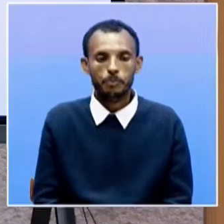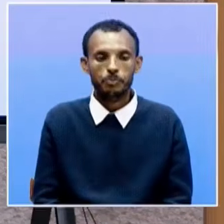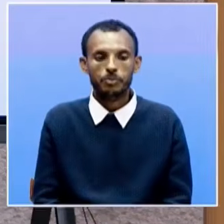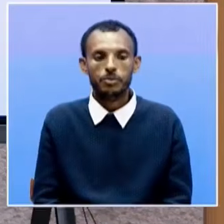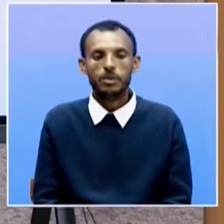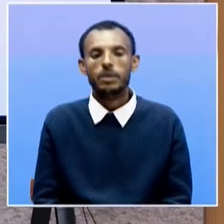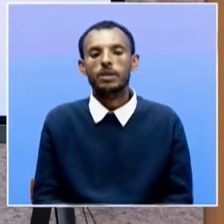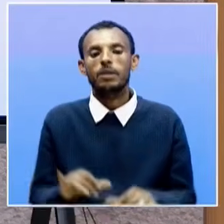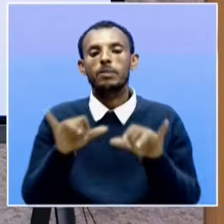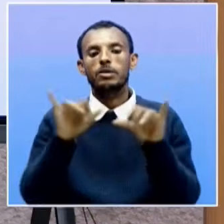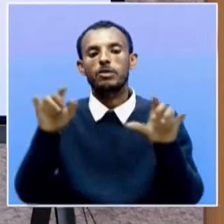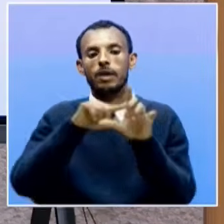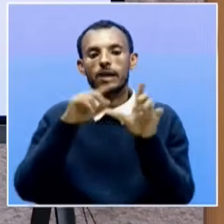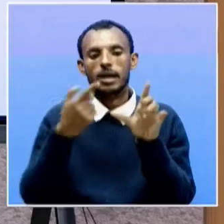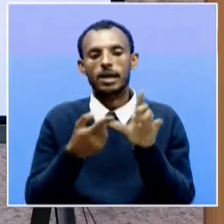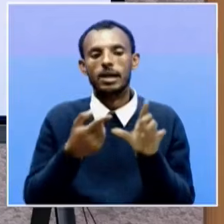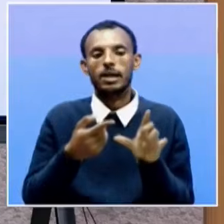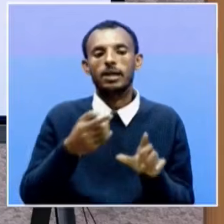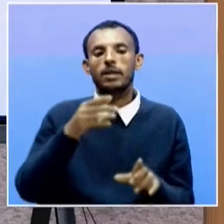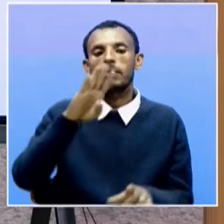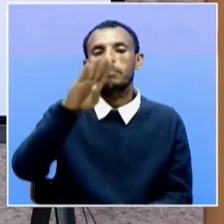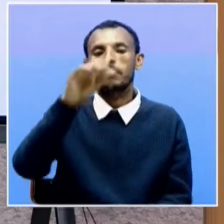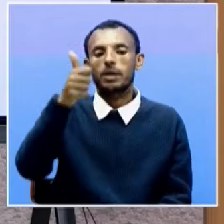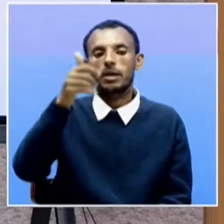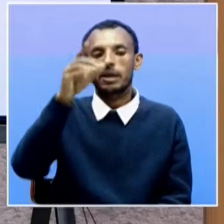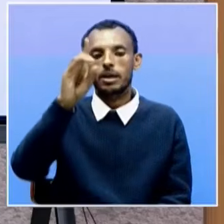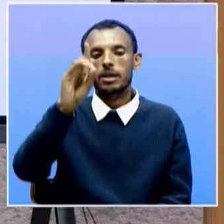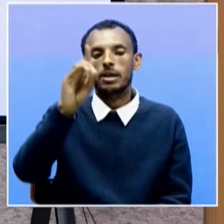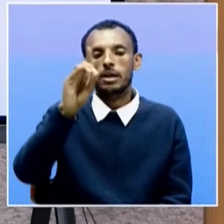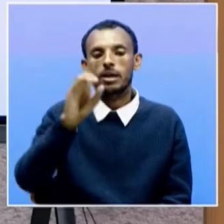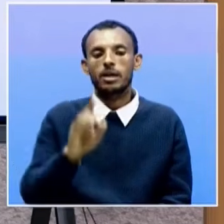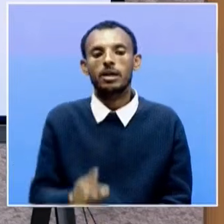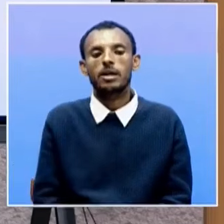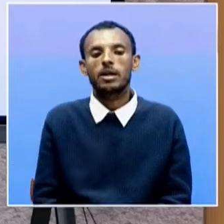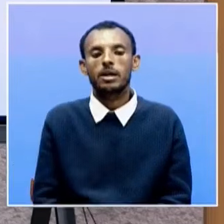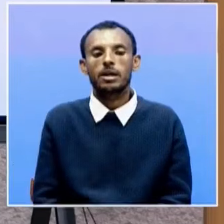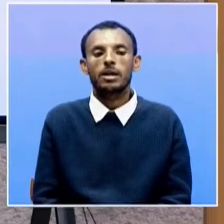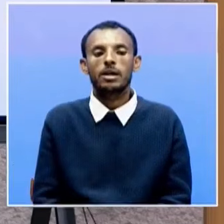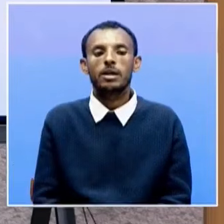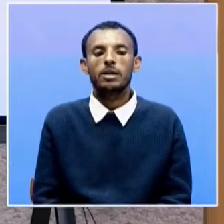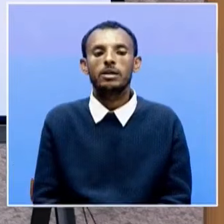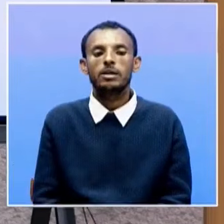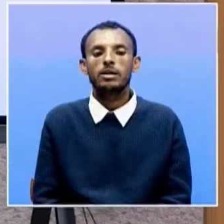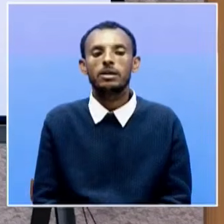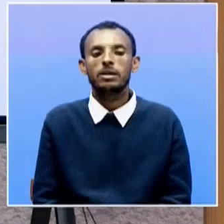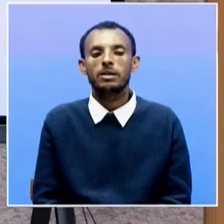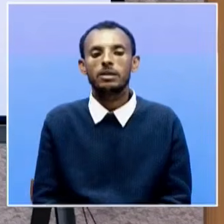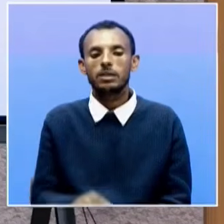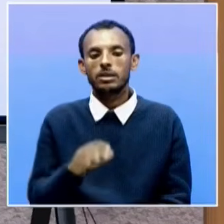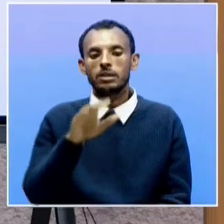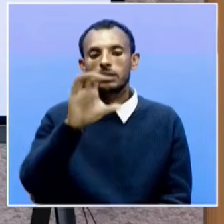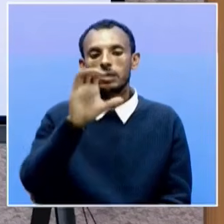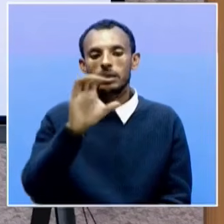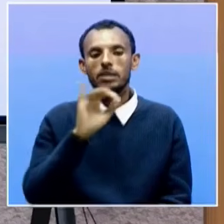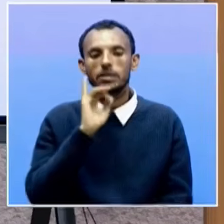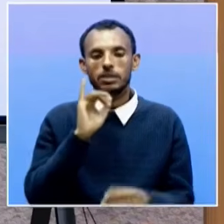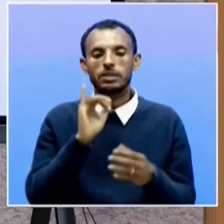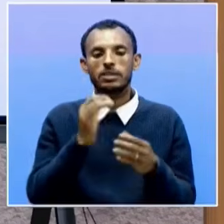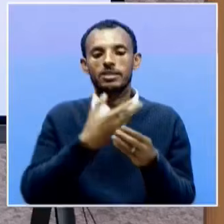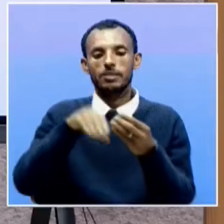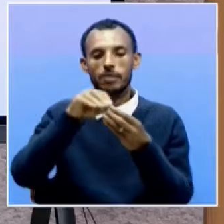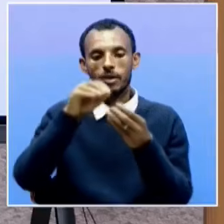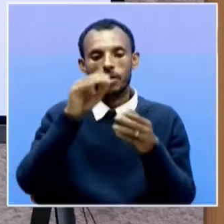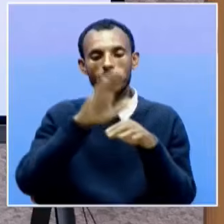of angle C is half of BA not C. This is D, right? Because C is subtended by